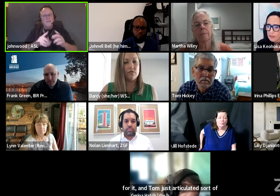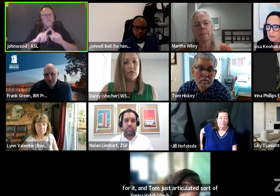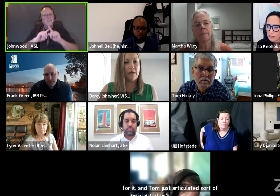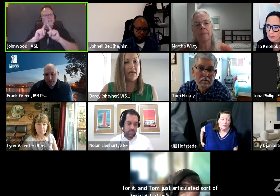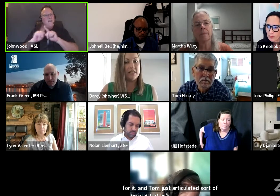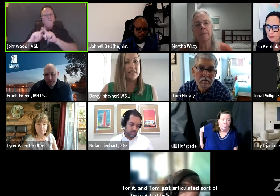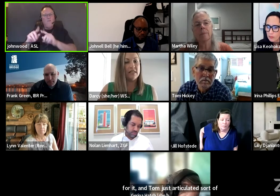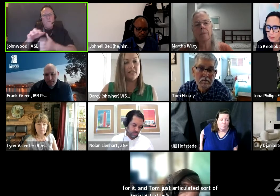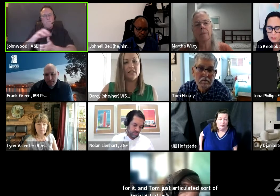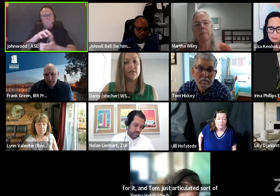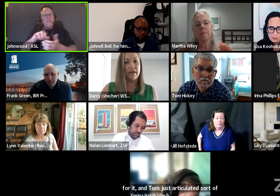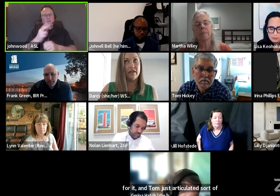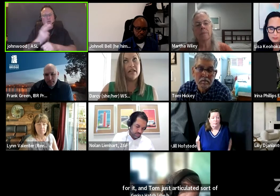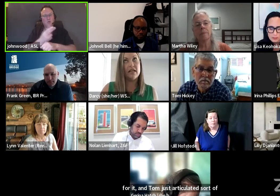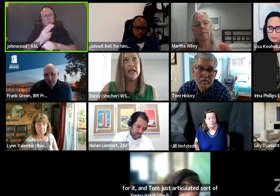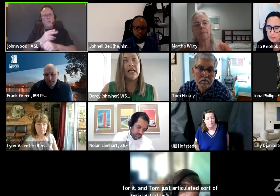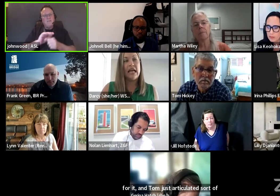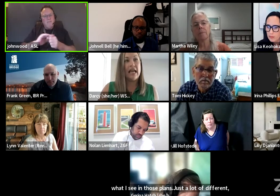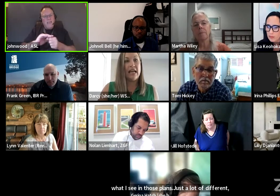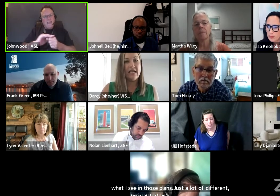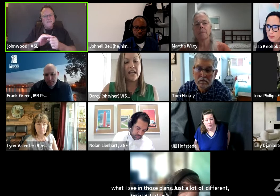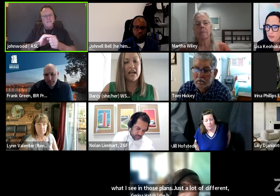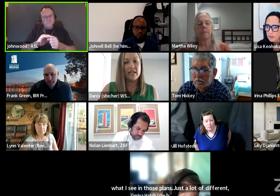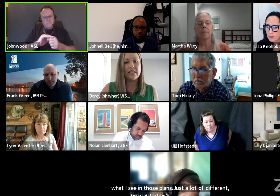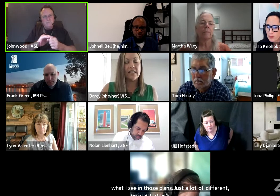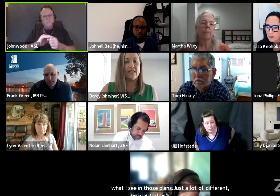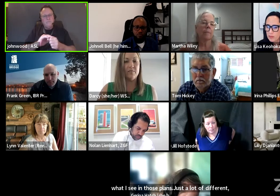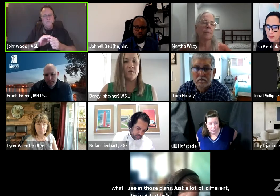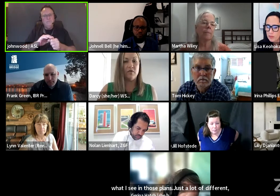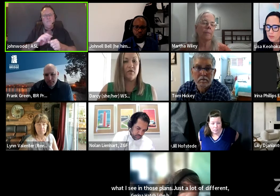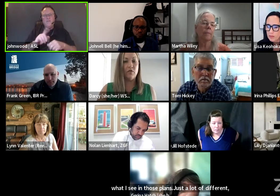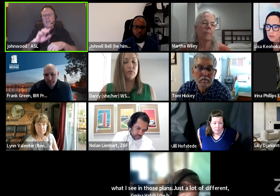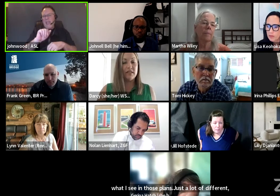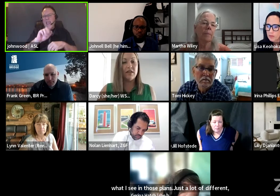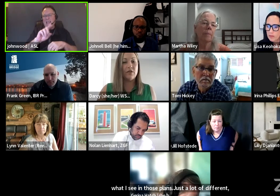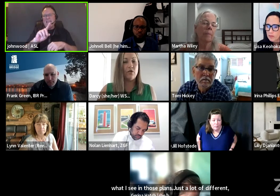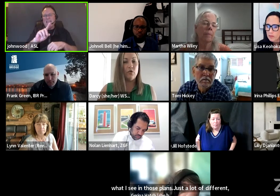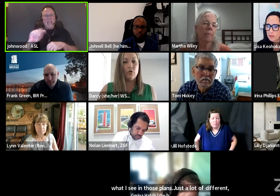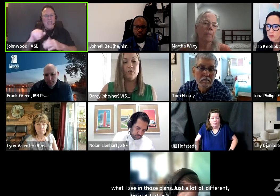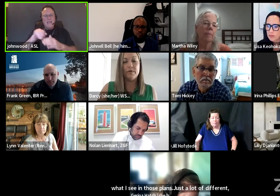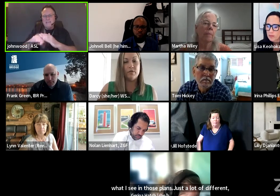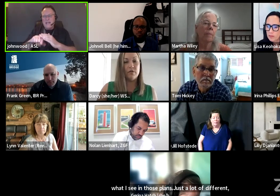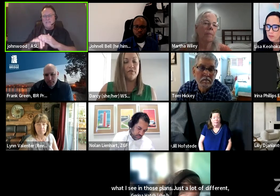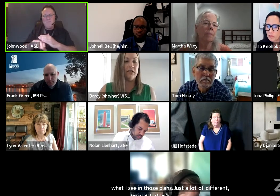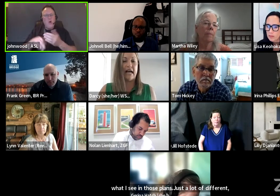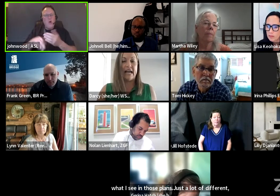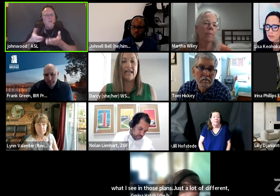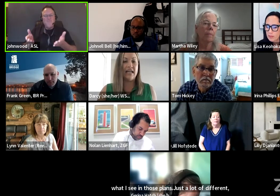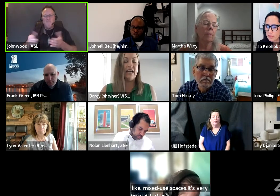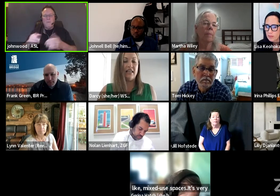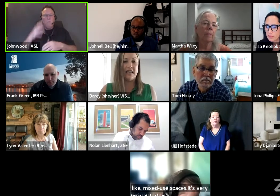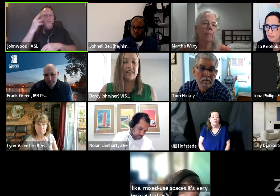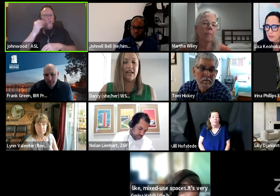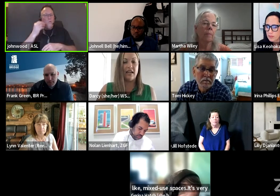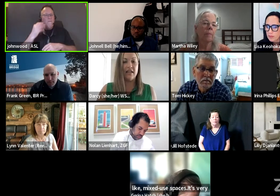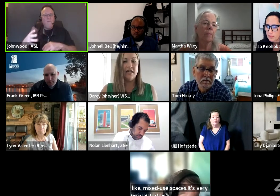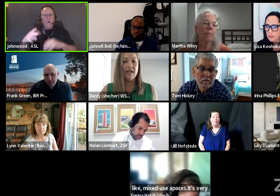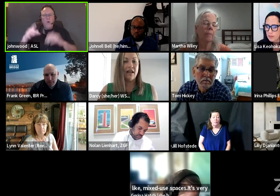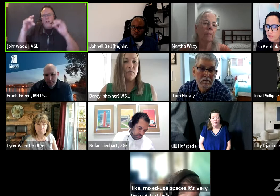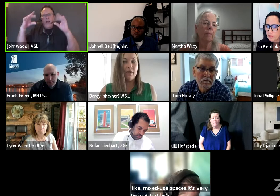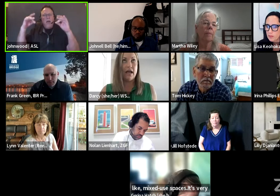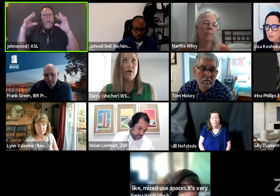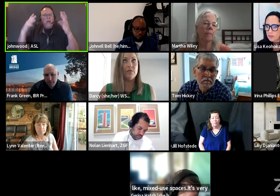mixed use spaces. It's very ADA accessible, really cool, beautiful lighting that I